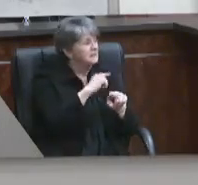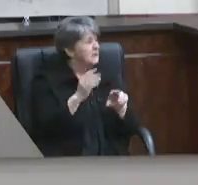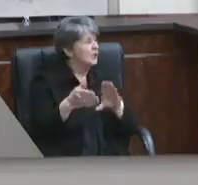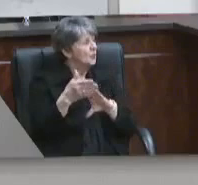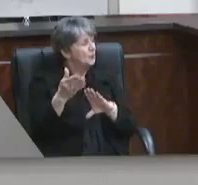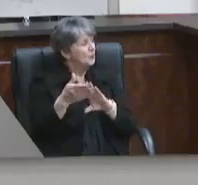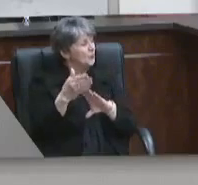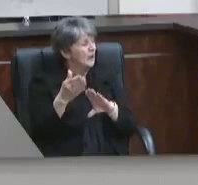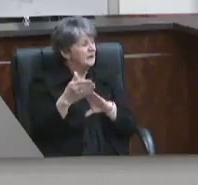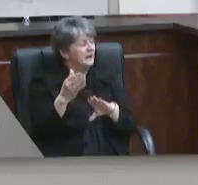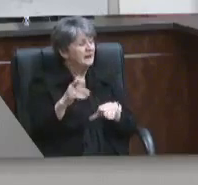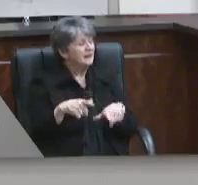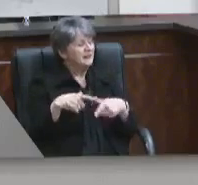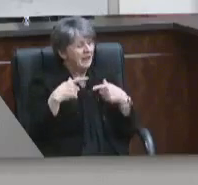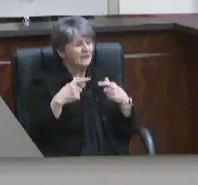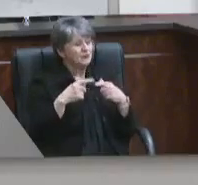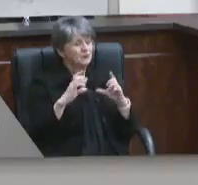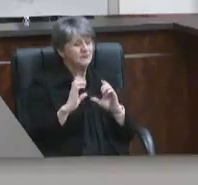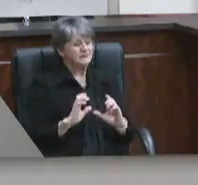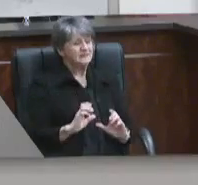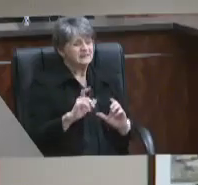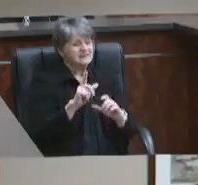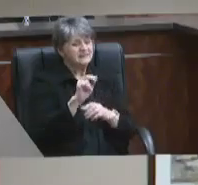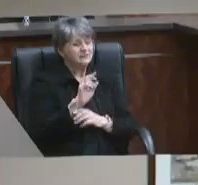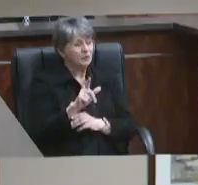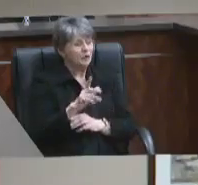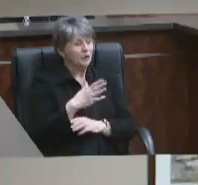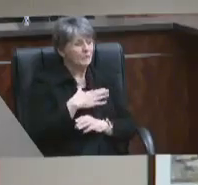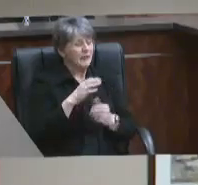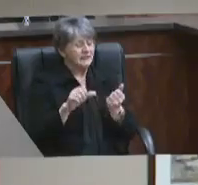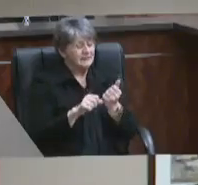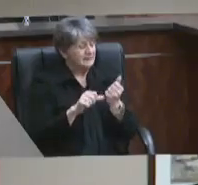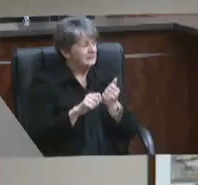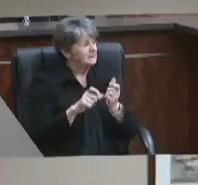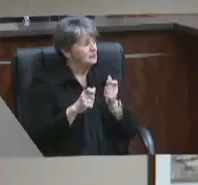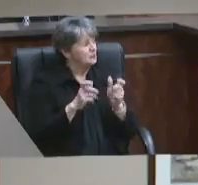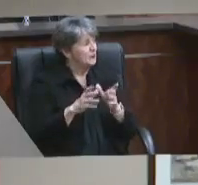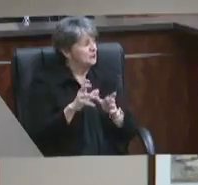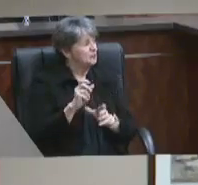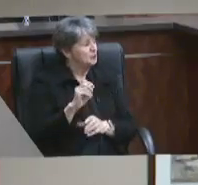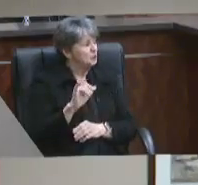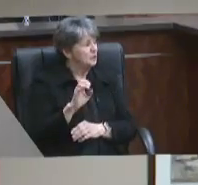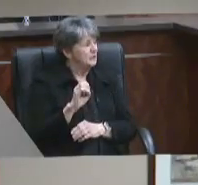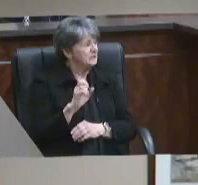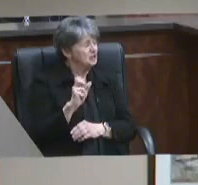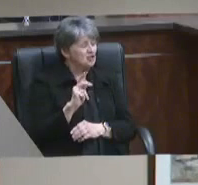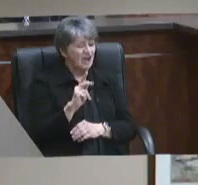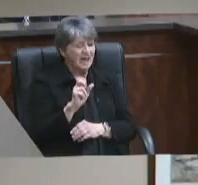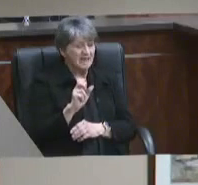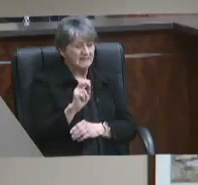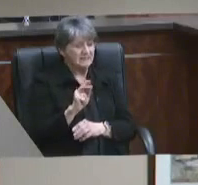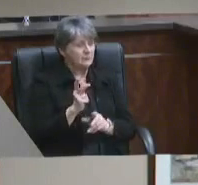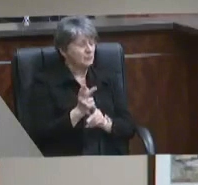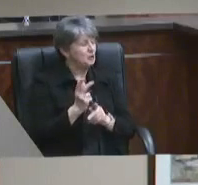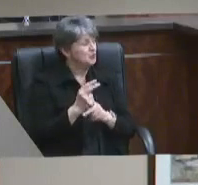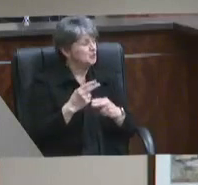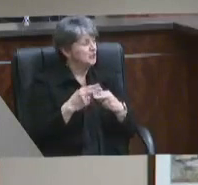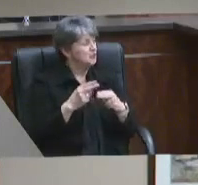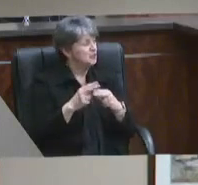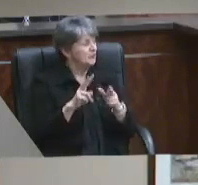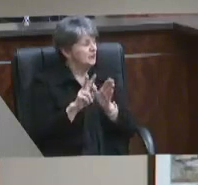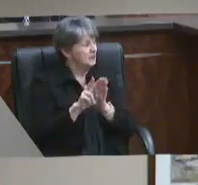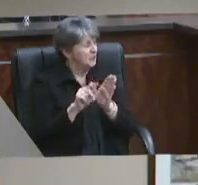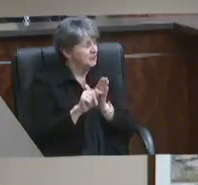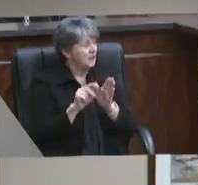the citizens of Laurel. My assistant director, Joyce Jackson, produced a short video on